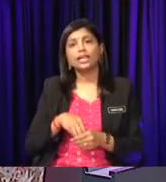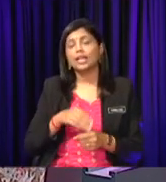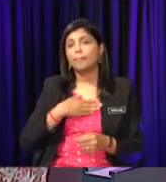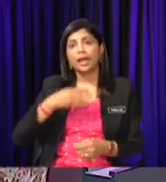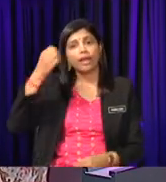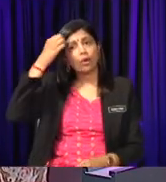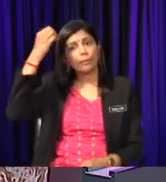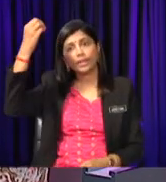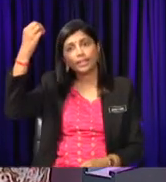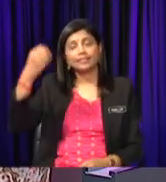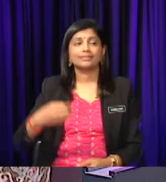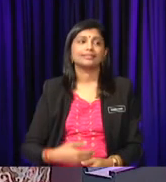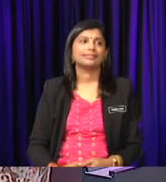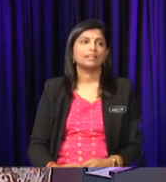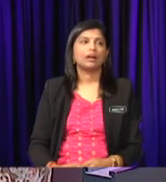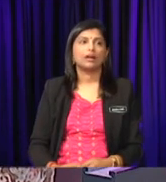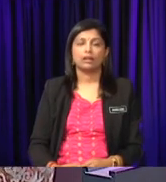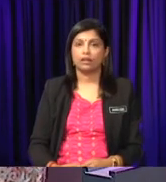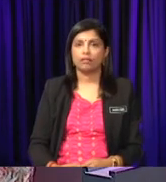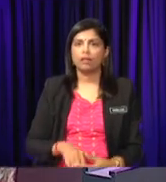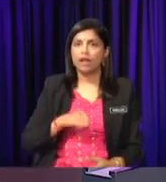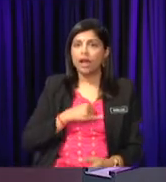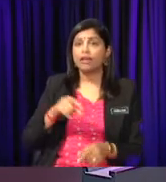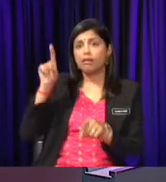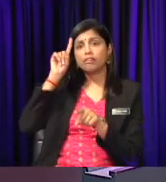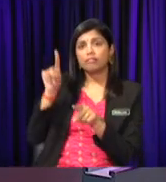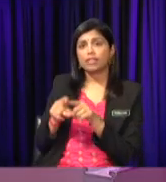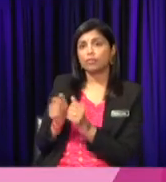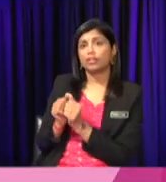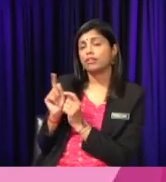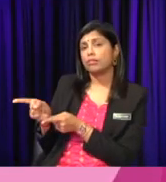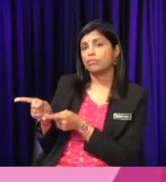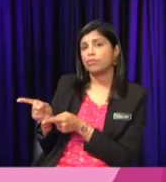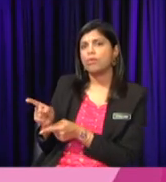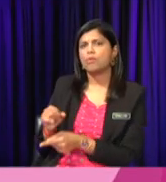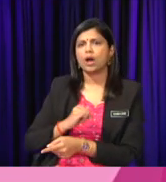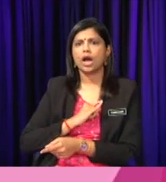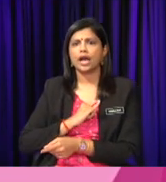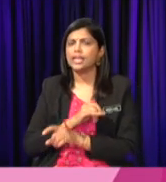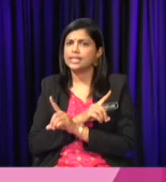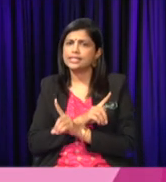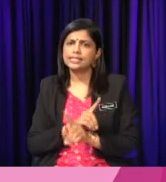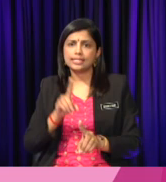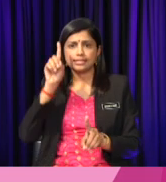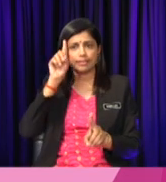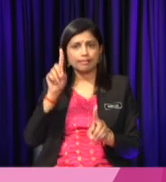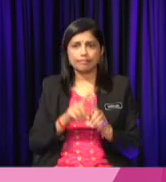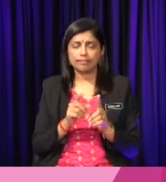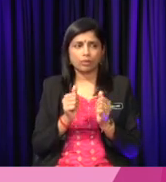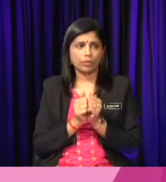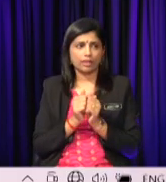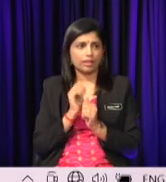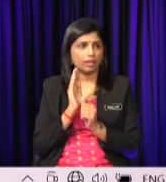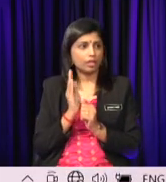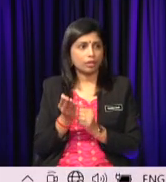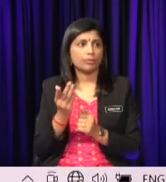what do you say? What phrases do you use when you want to disagree? Mm-hmm. Okay? So everybody, if you have a look at the hyperlink that